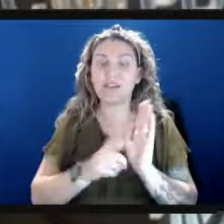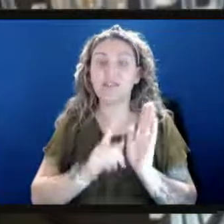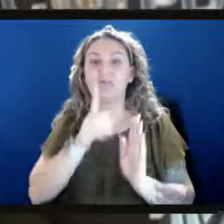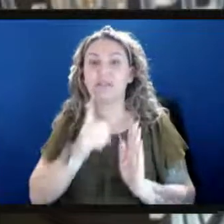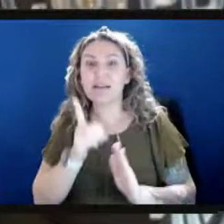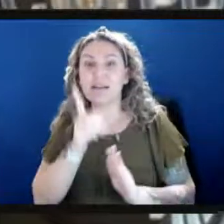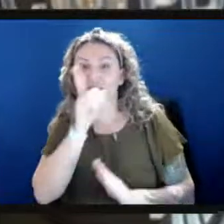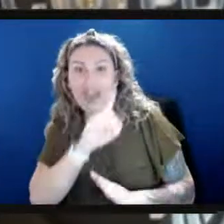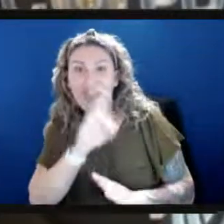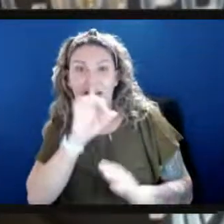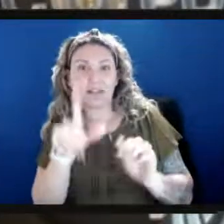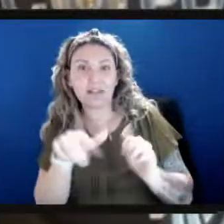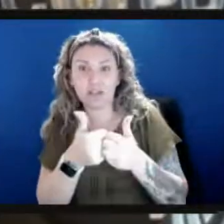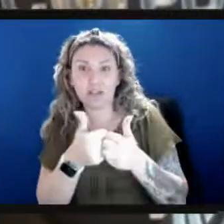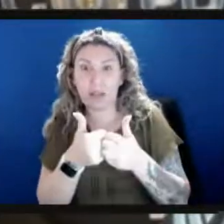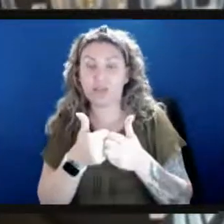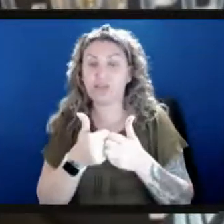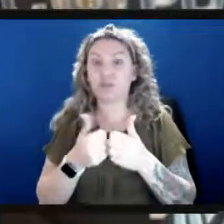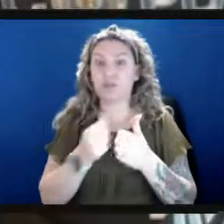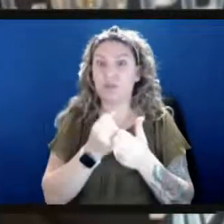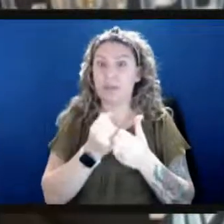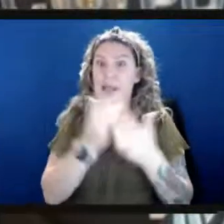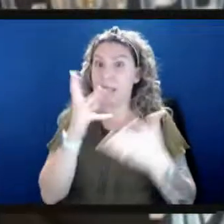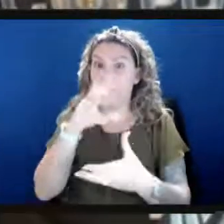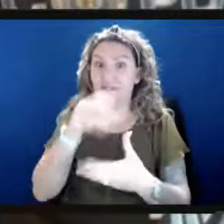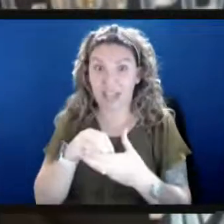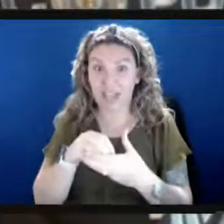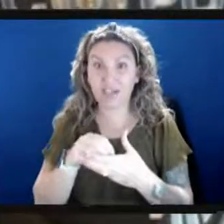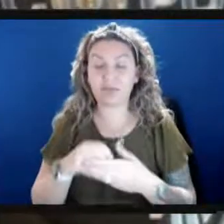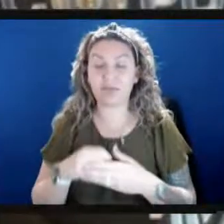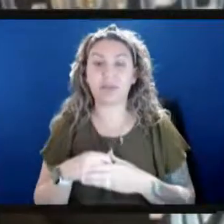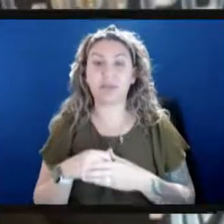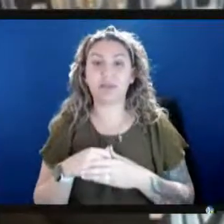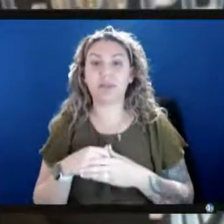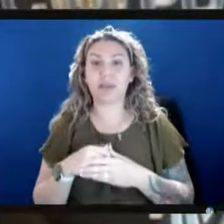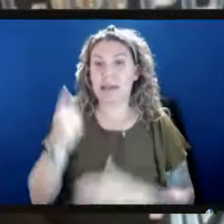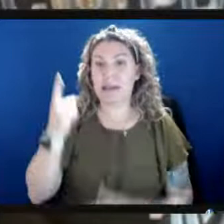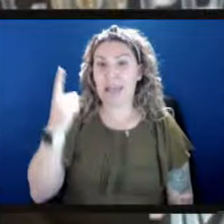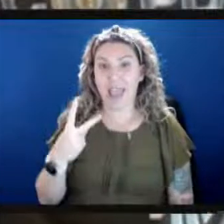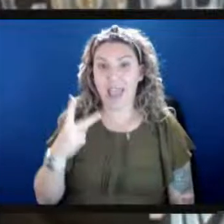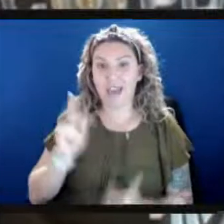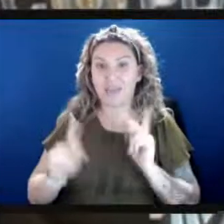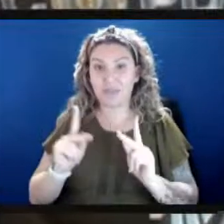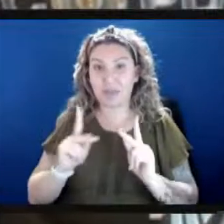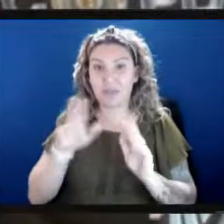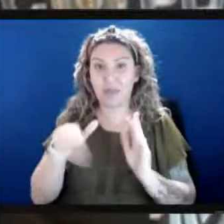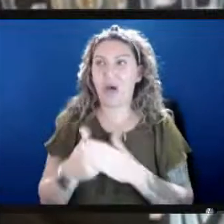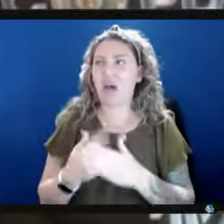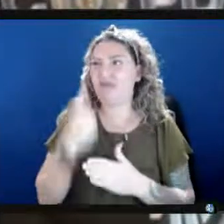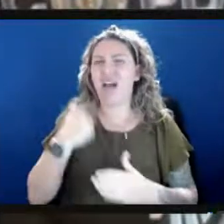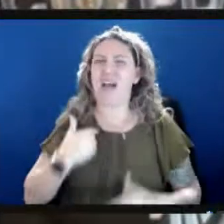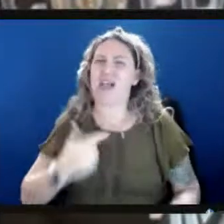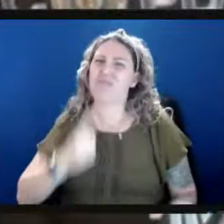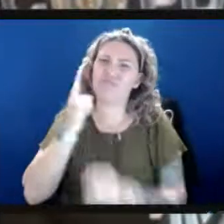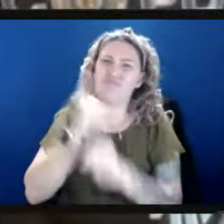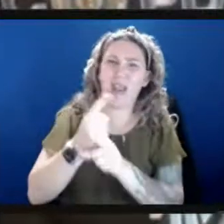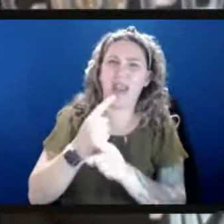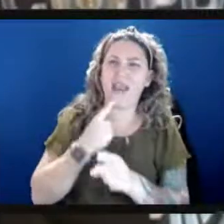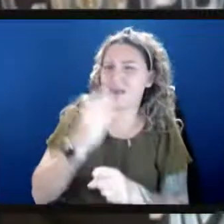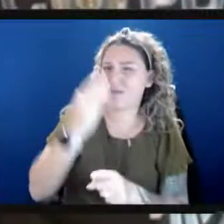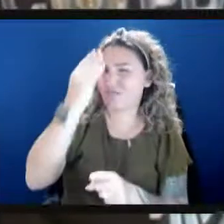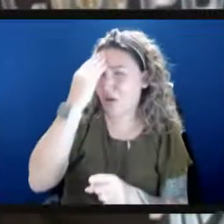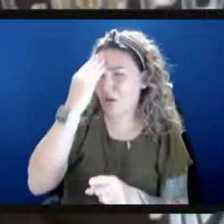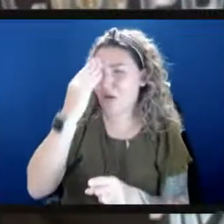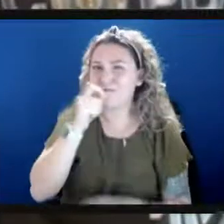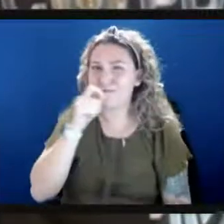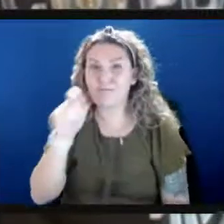kind of a challenge. And we got a lot of engagement that way. And there were half the people all thought they were right. So it was really